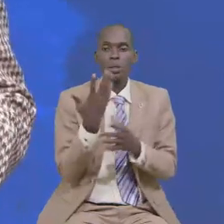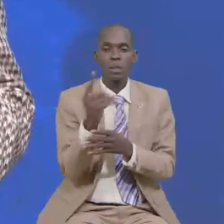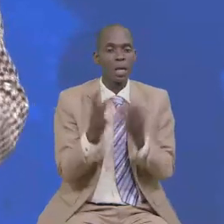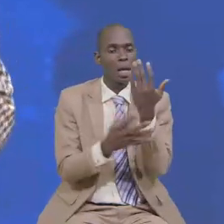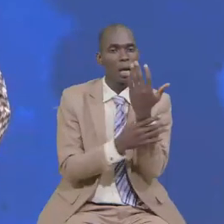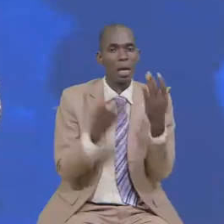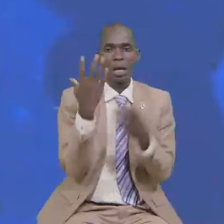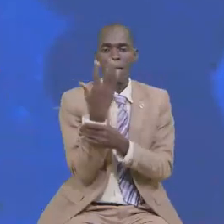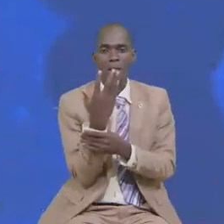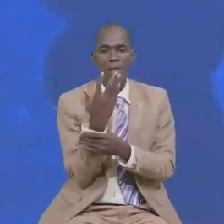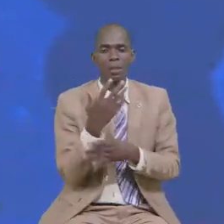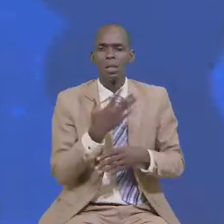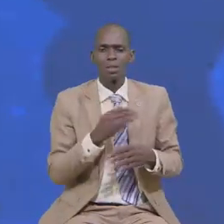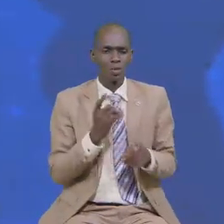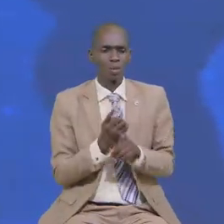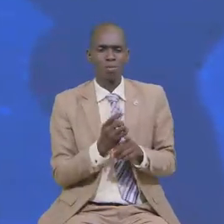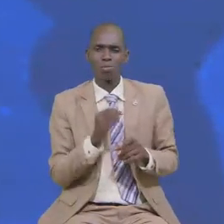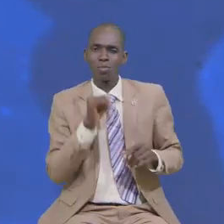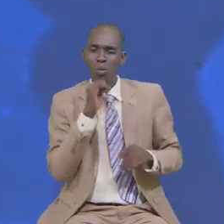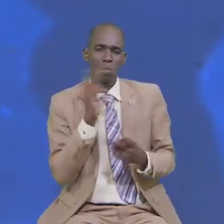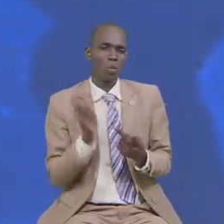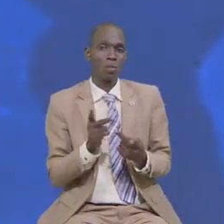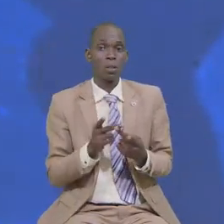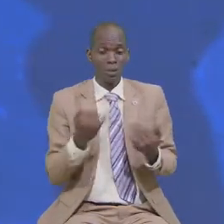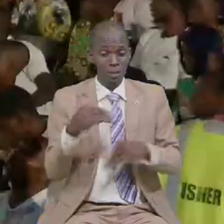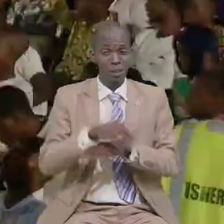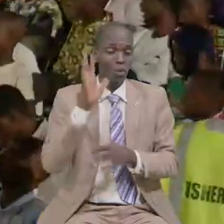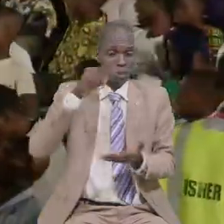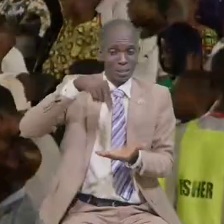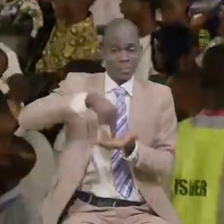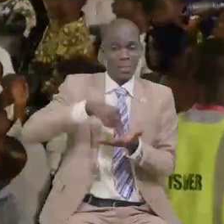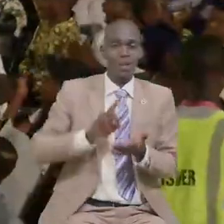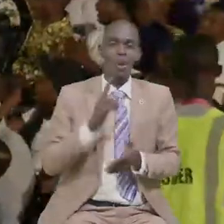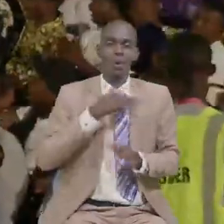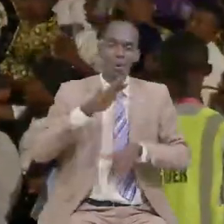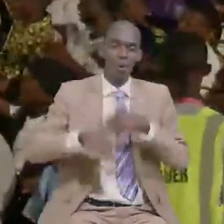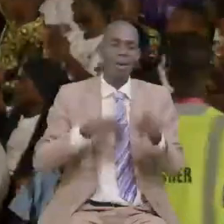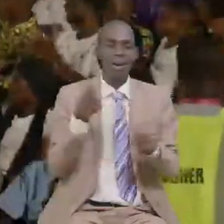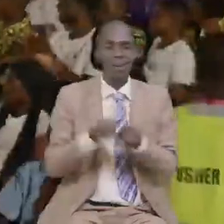that, tonight is when you will stand up and walk like a gentleman.